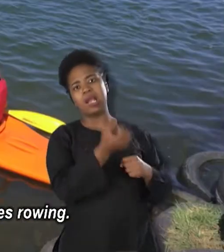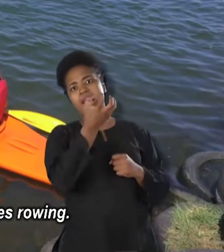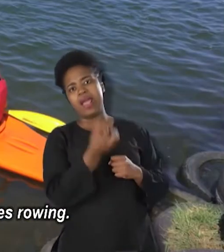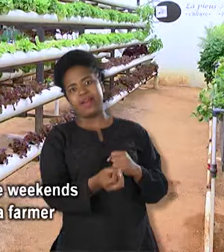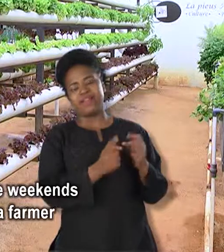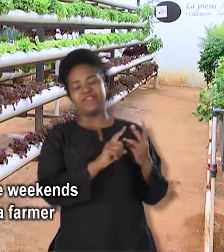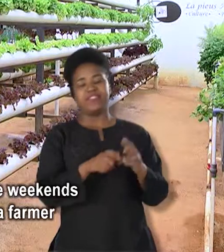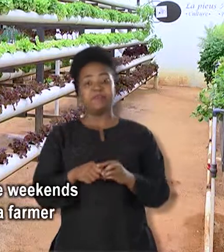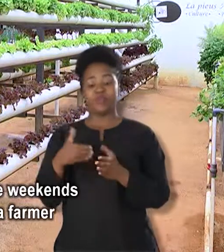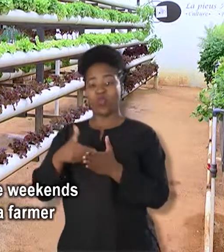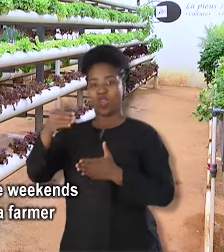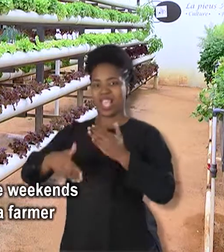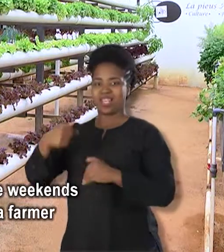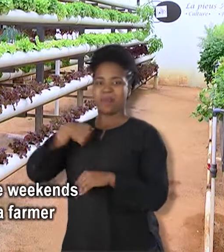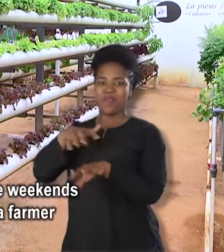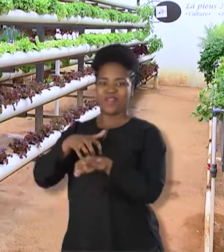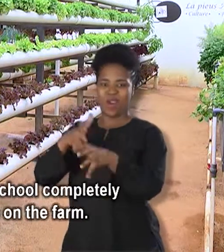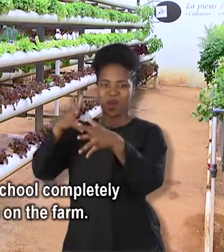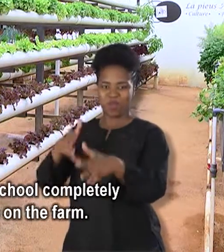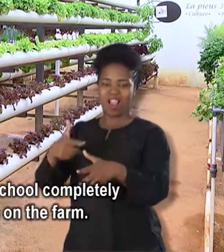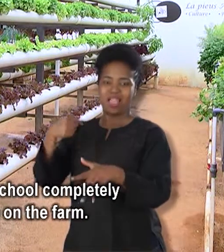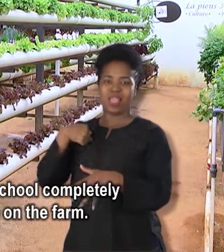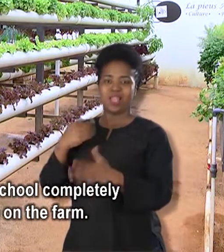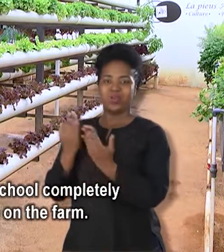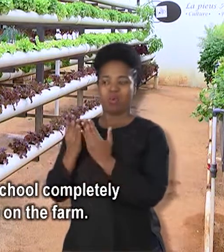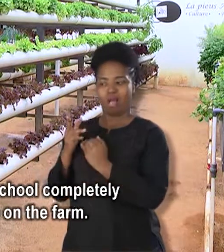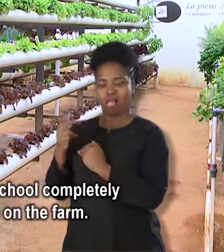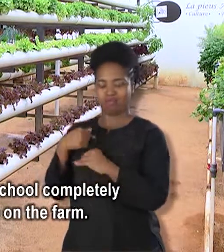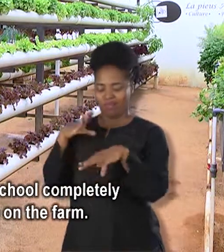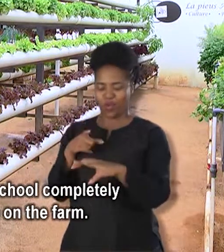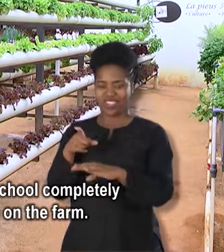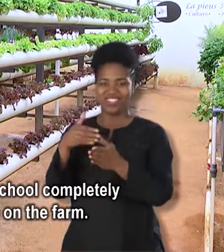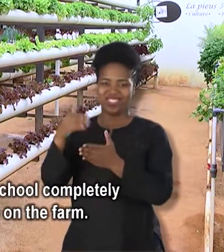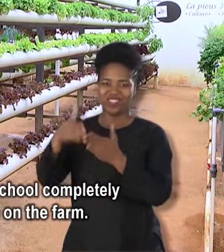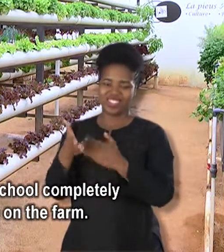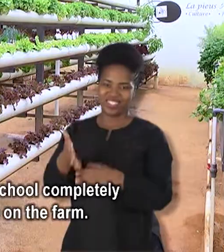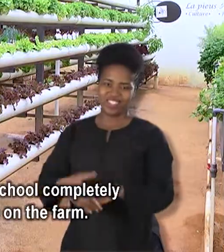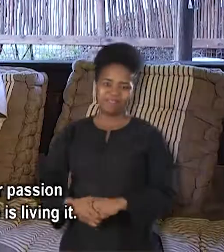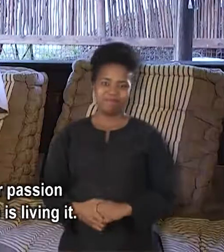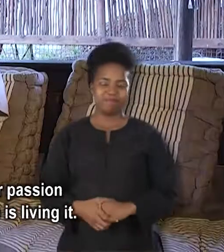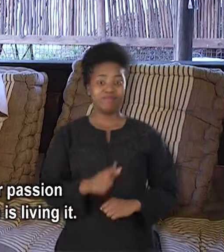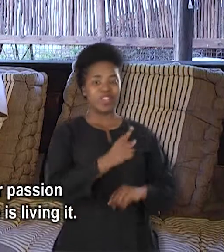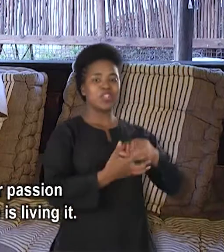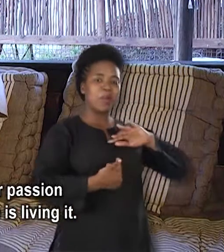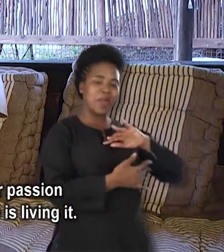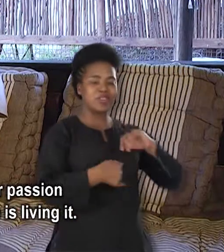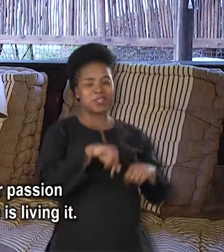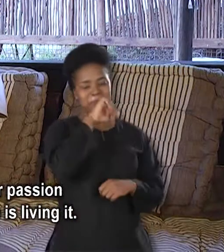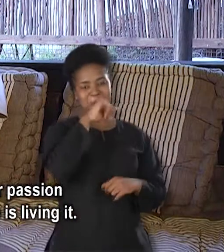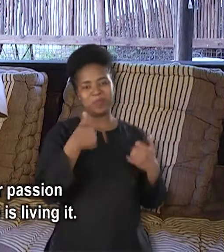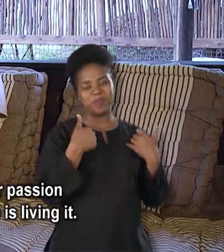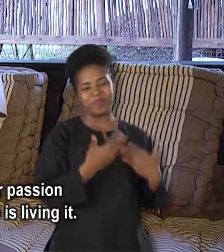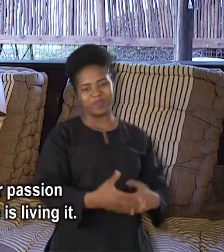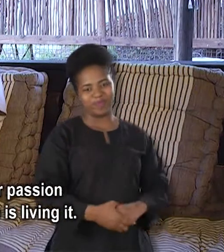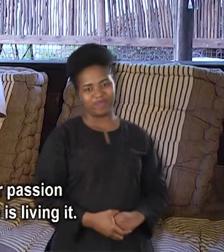She does rowing. And then over the weekends I am a farmer. Then I cut off school and everything and just focus on the farm. It's a passion and she is